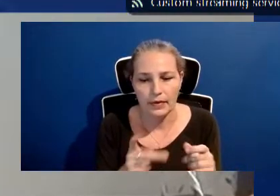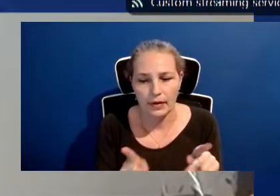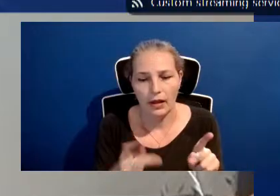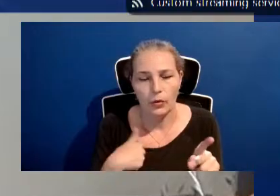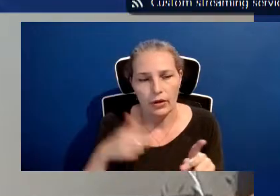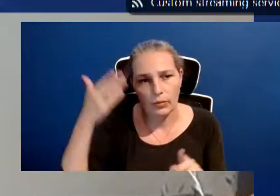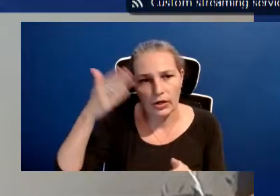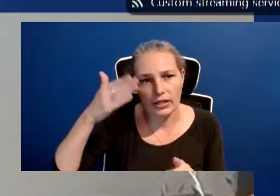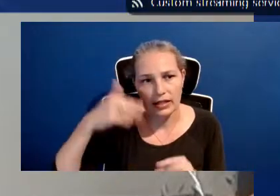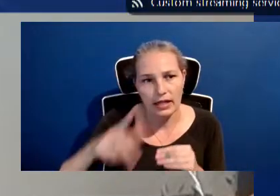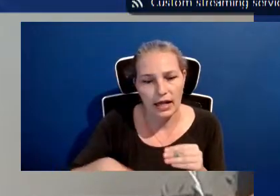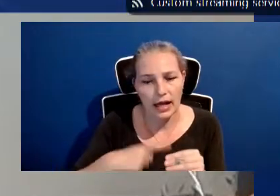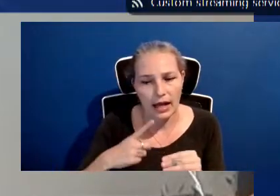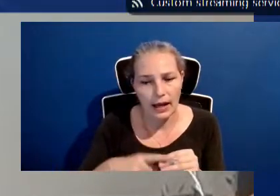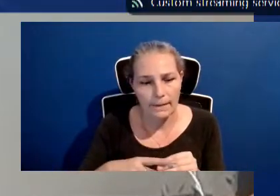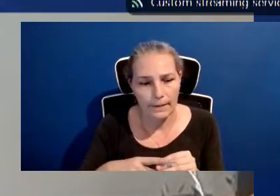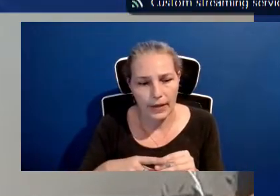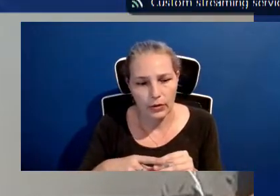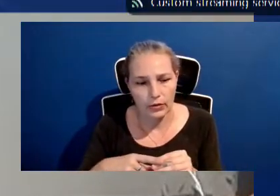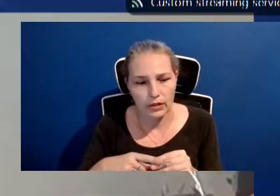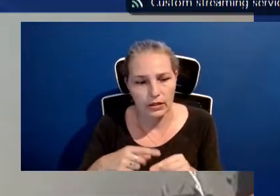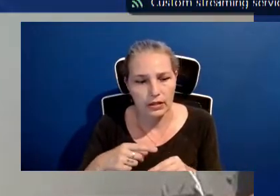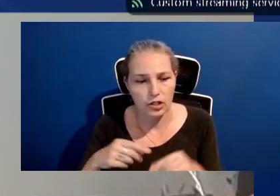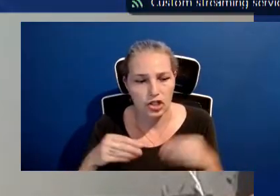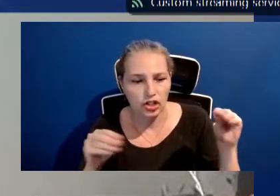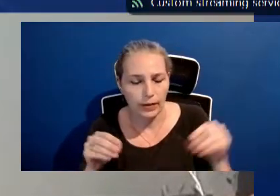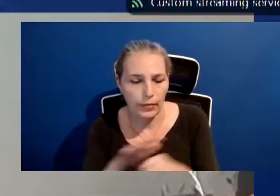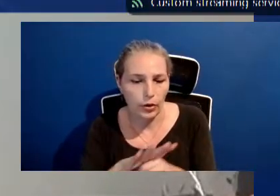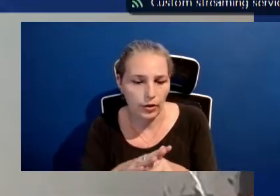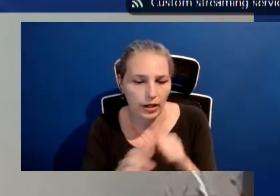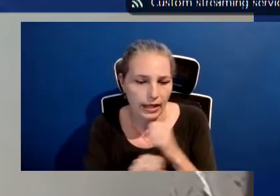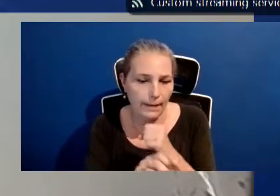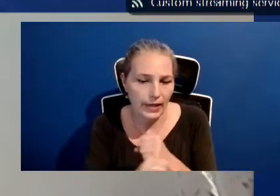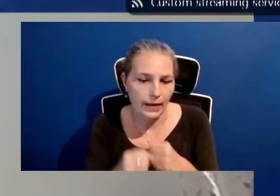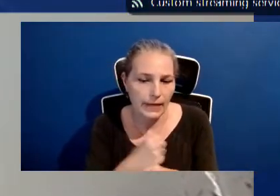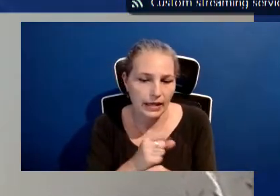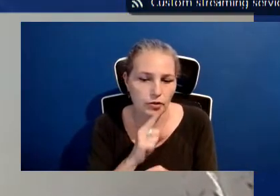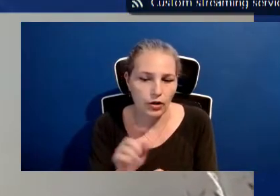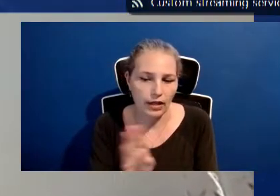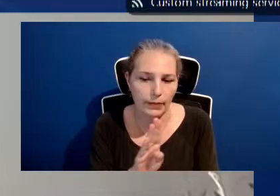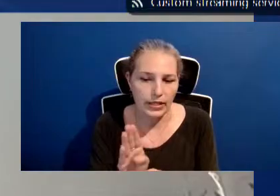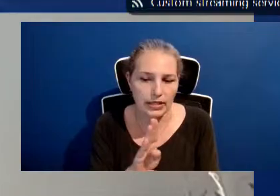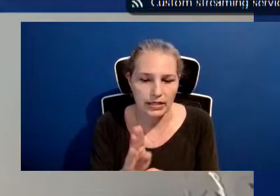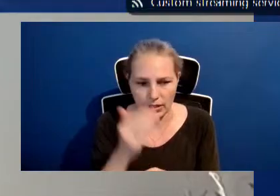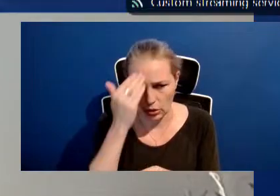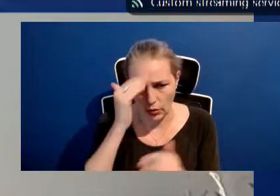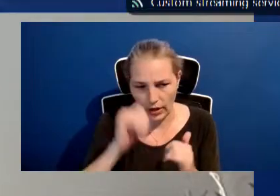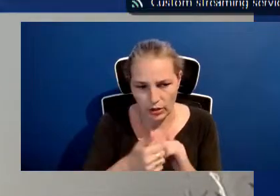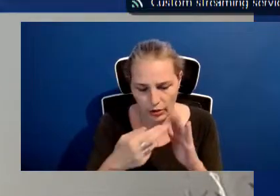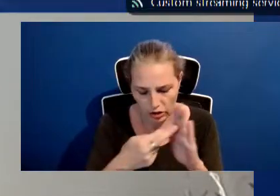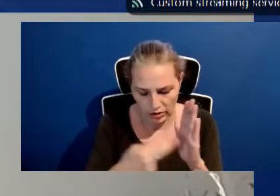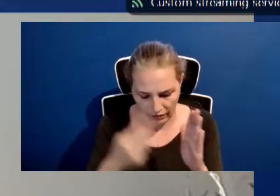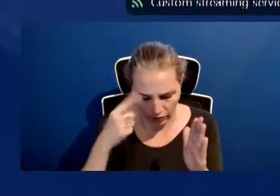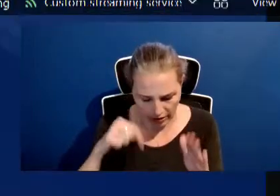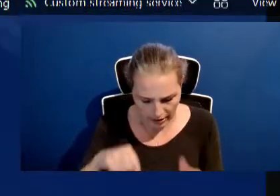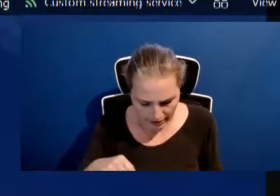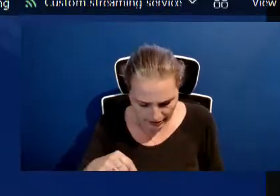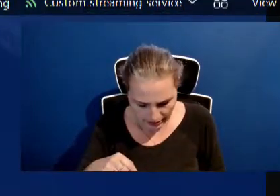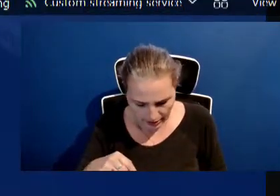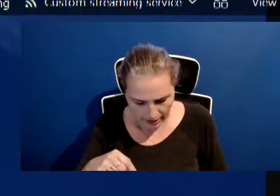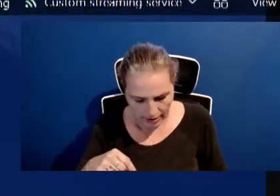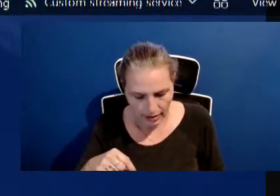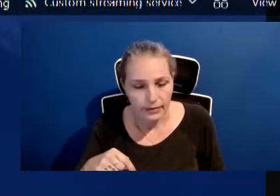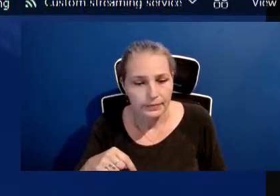briefly on the Shop Local campaign, making sure that local businesses know how to sign up for this recently launched program.